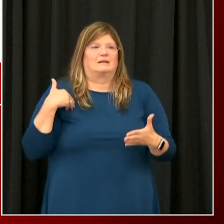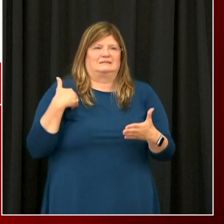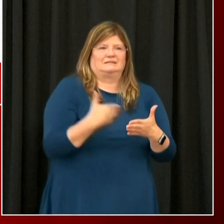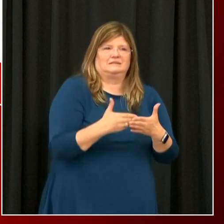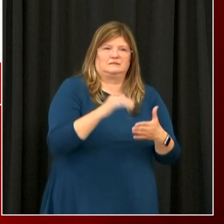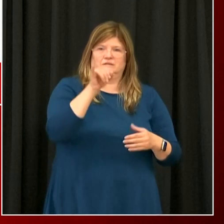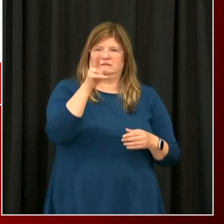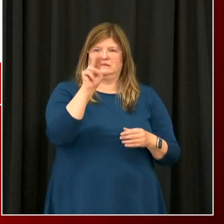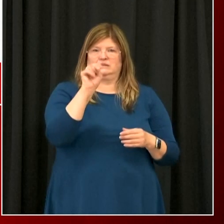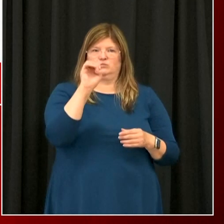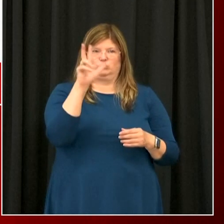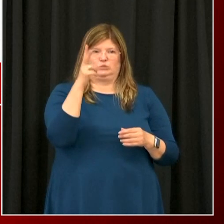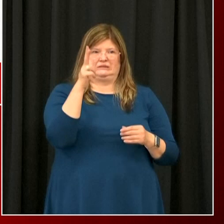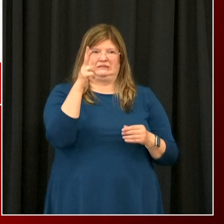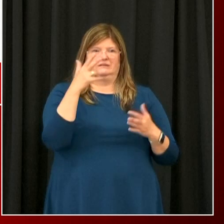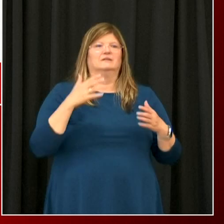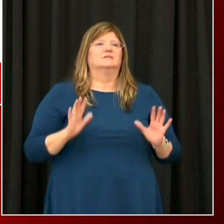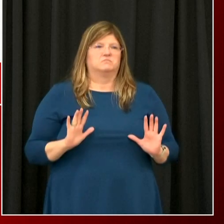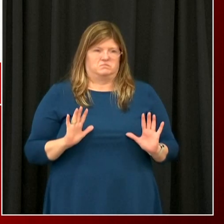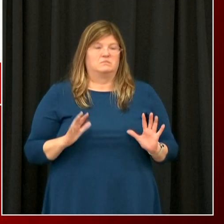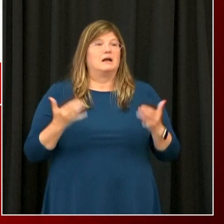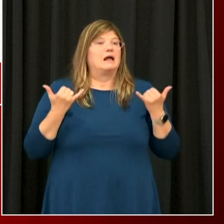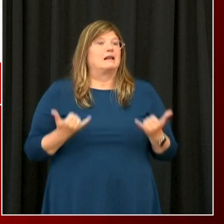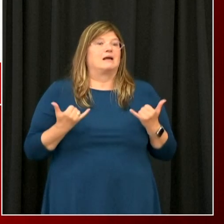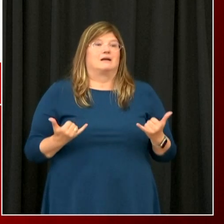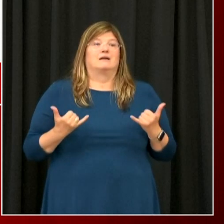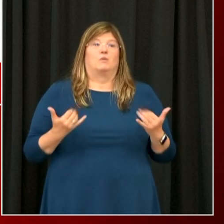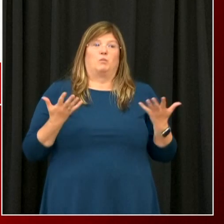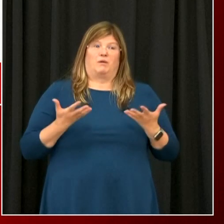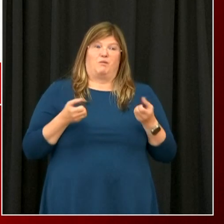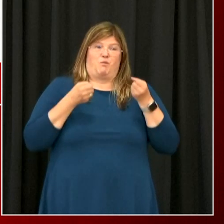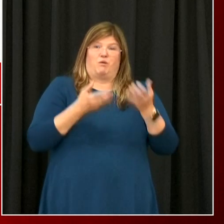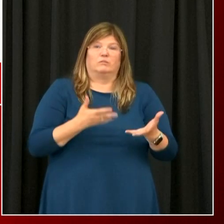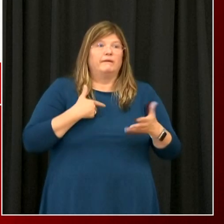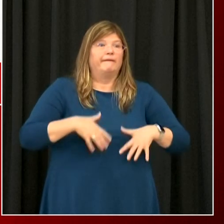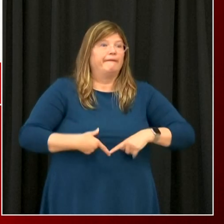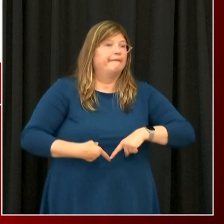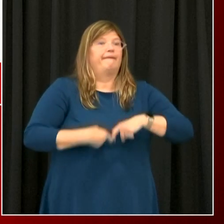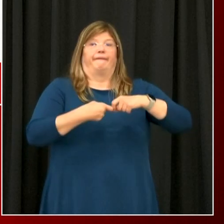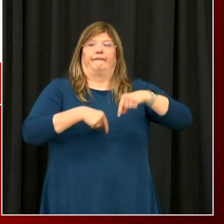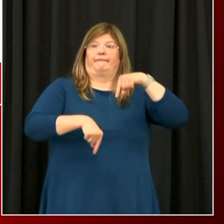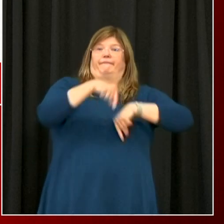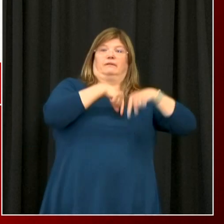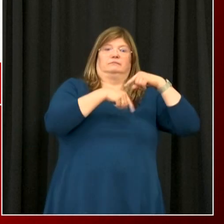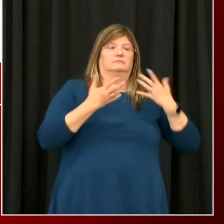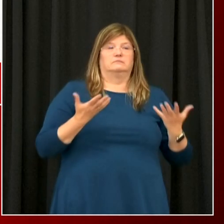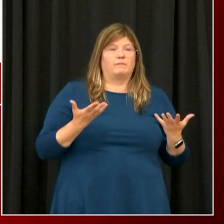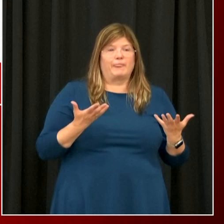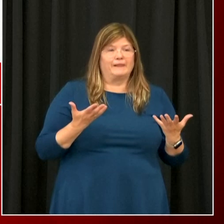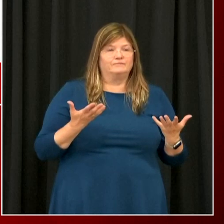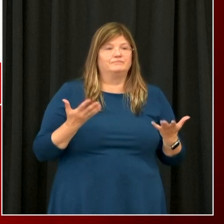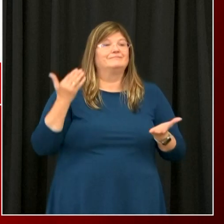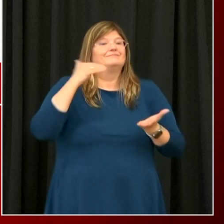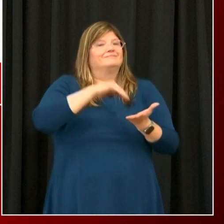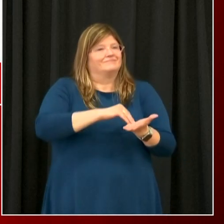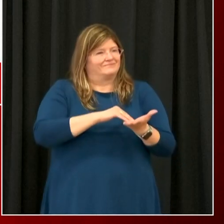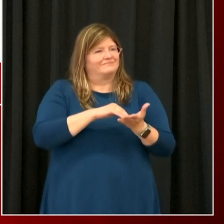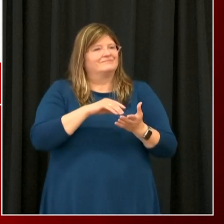indicates what would be our triggers for possible interventions. And again, just comparing where we are